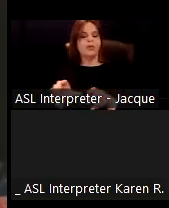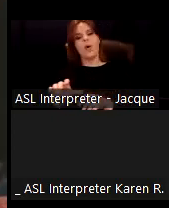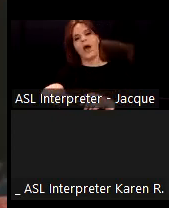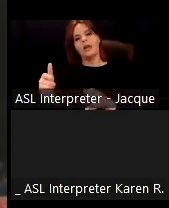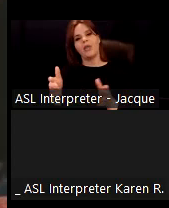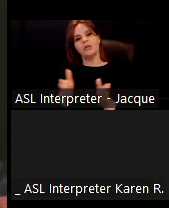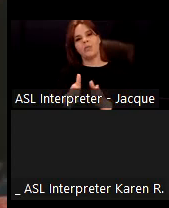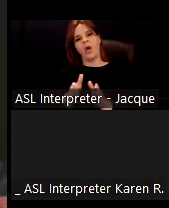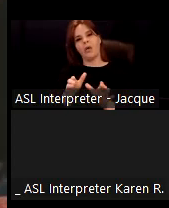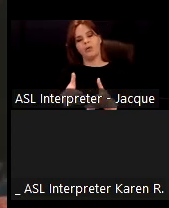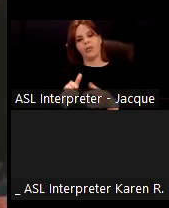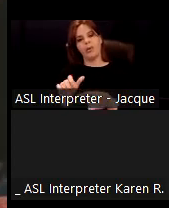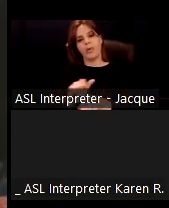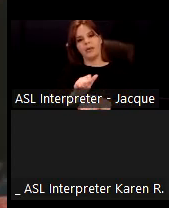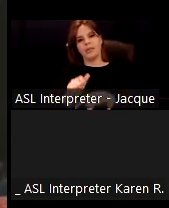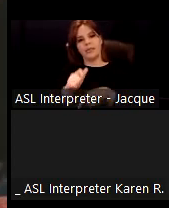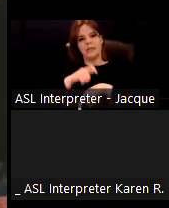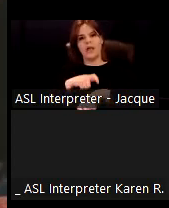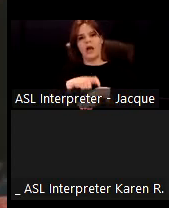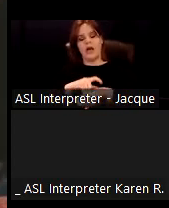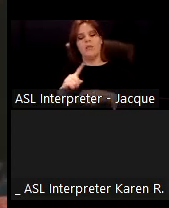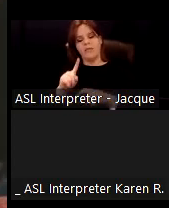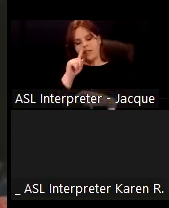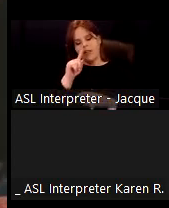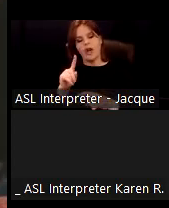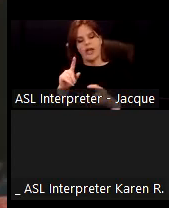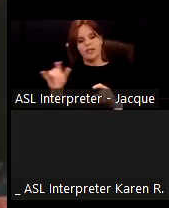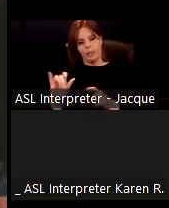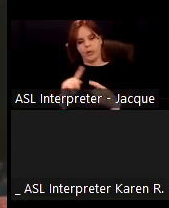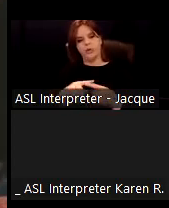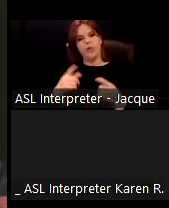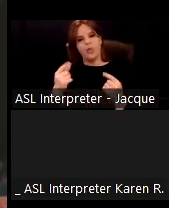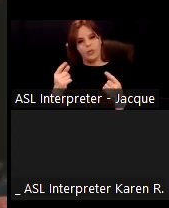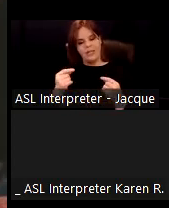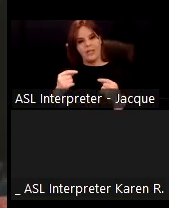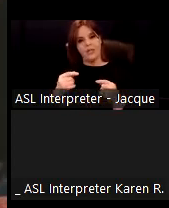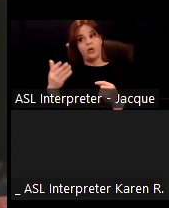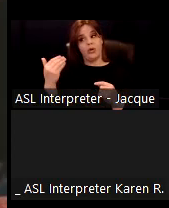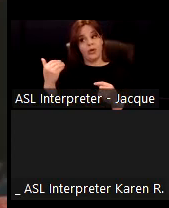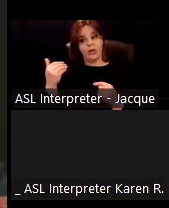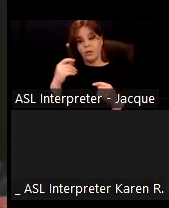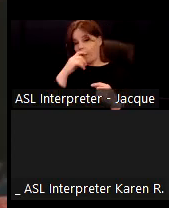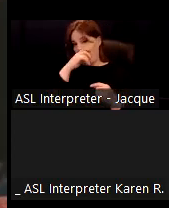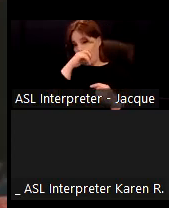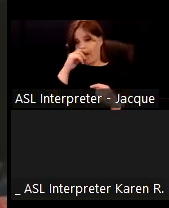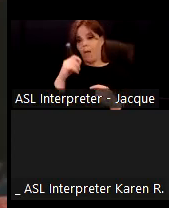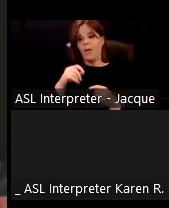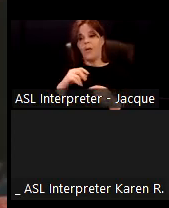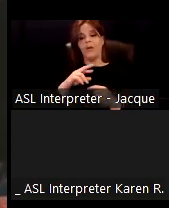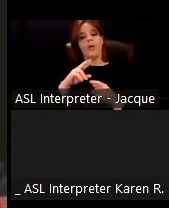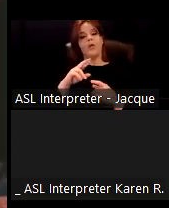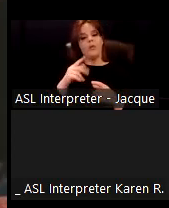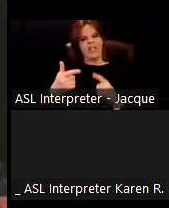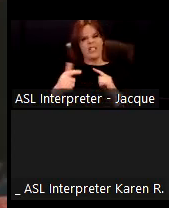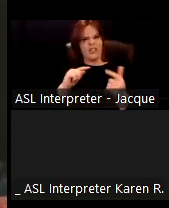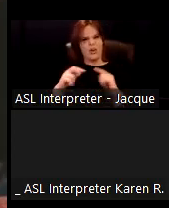group practice time where, very similar to what we did earlier, we can take turns role playing